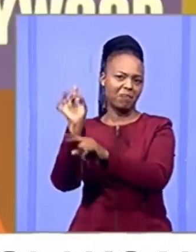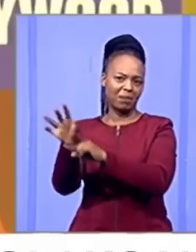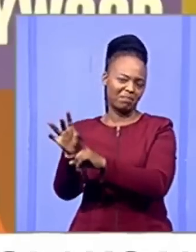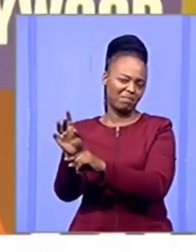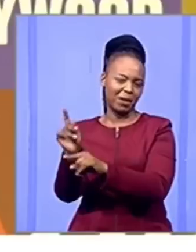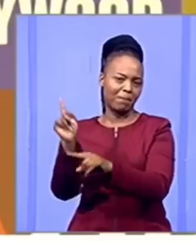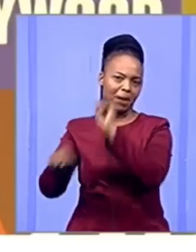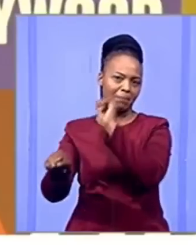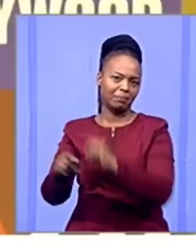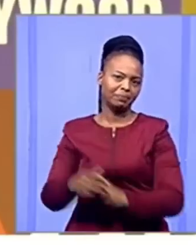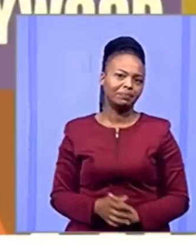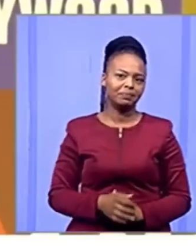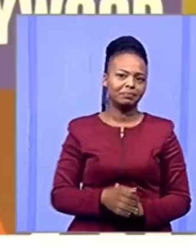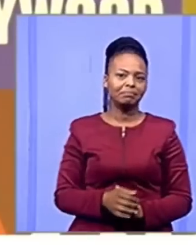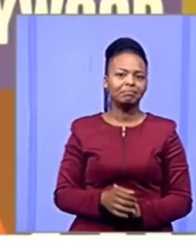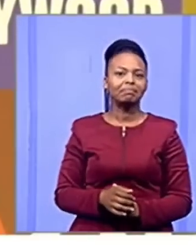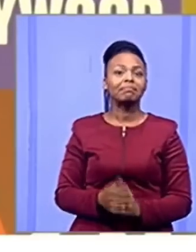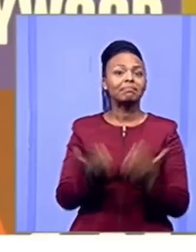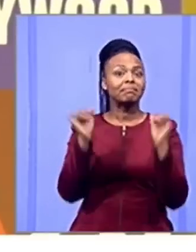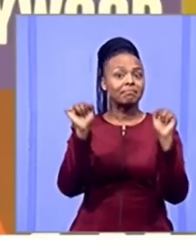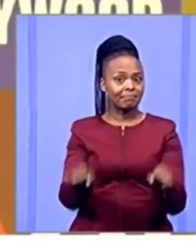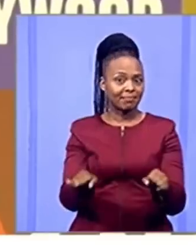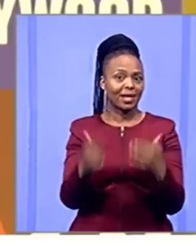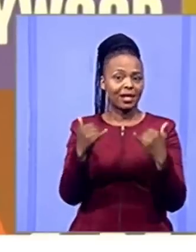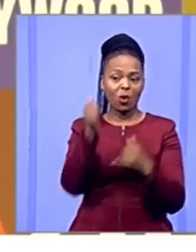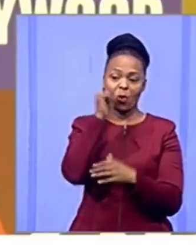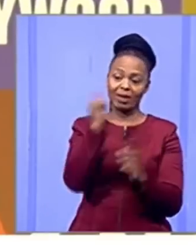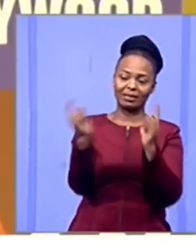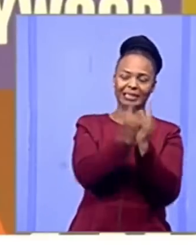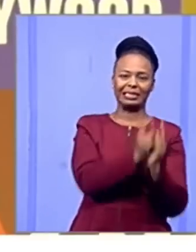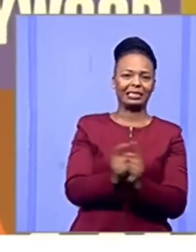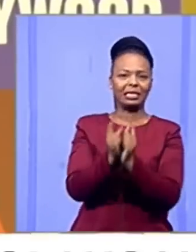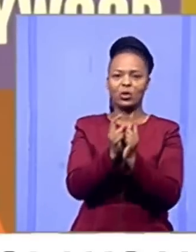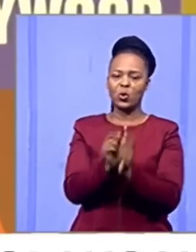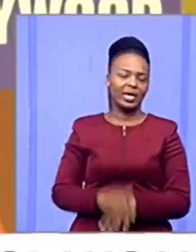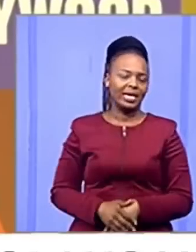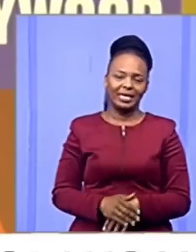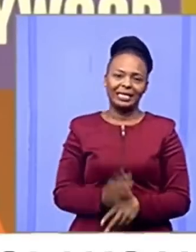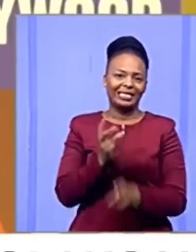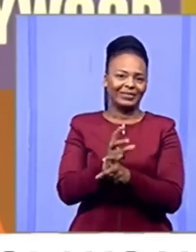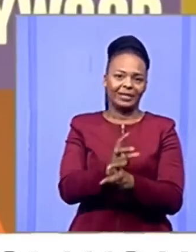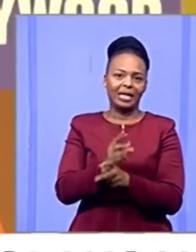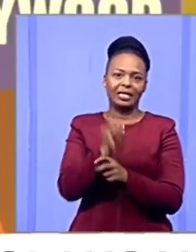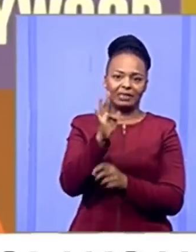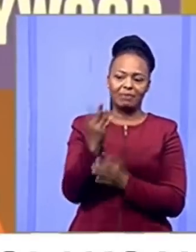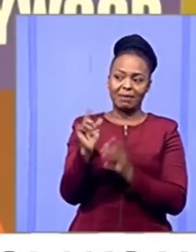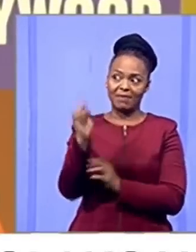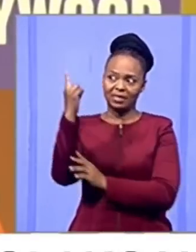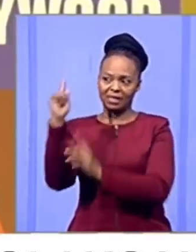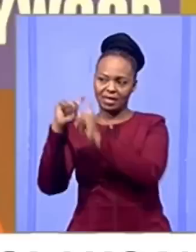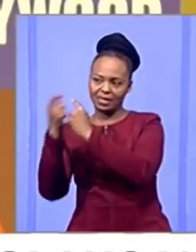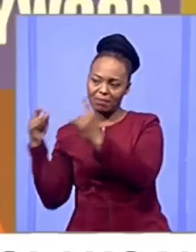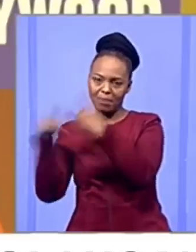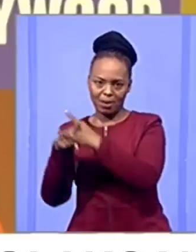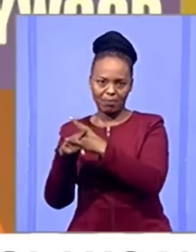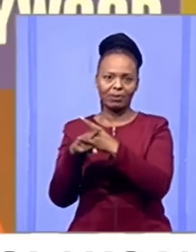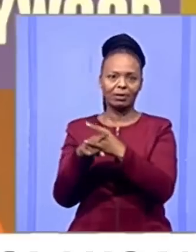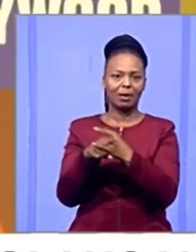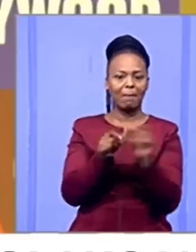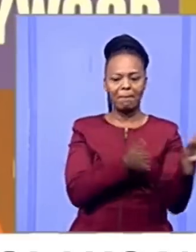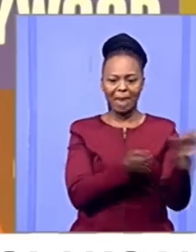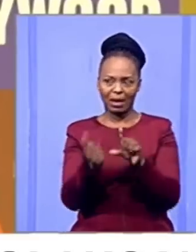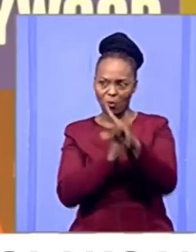in most matches, when we are trailing, sometimes it becomes difficult for us to come back and win or get a draw. But it simply